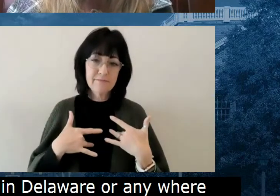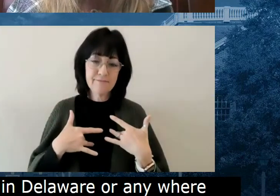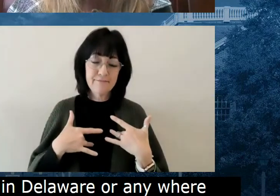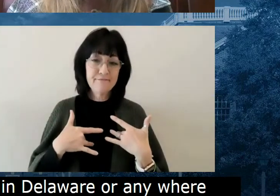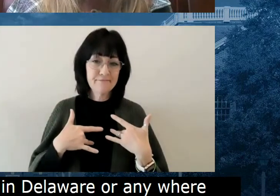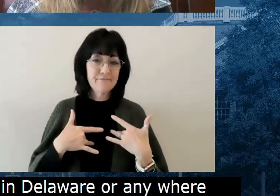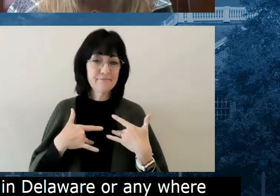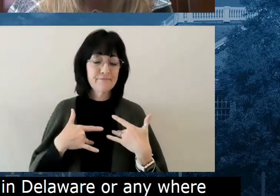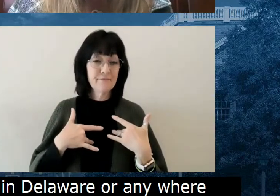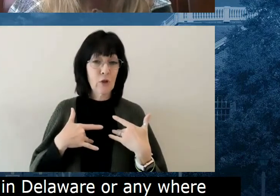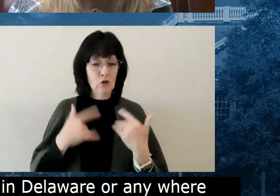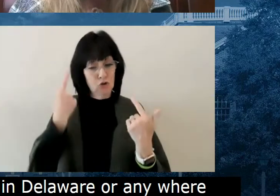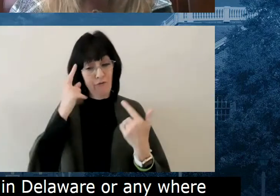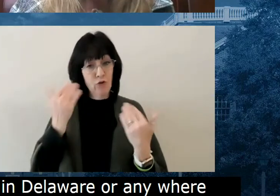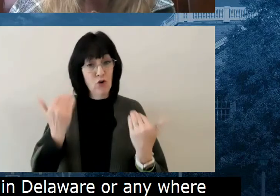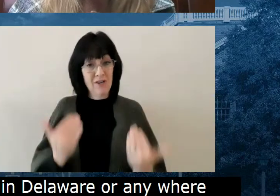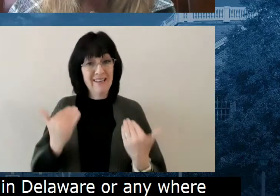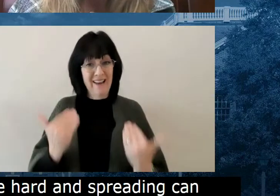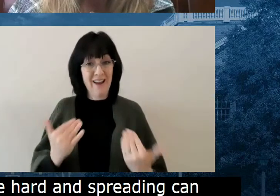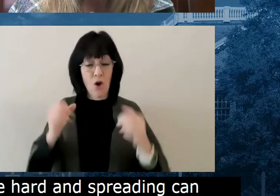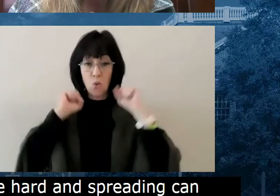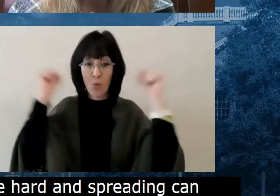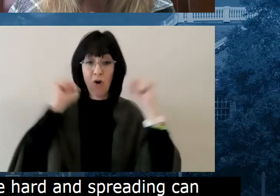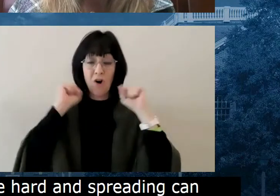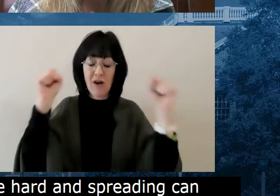for those who are working out.